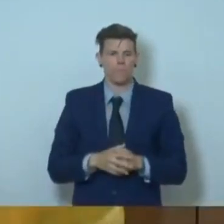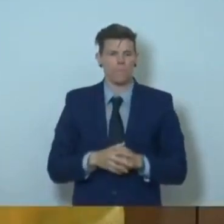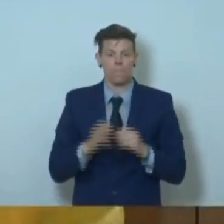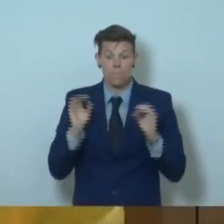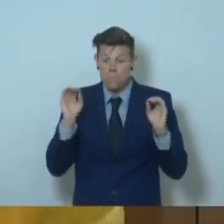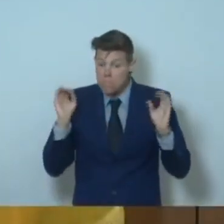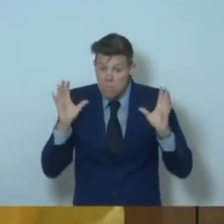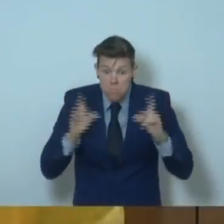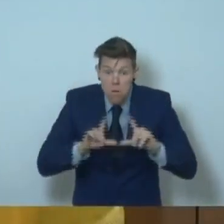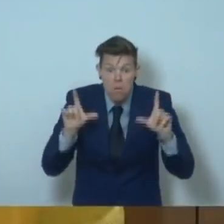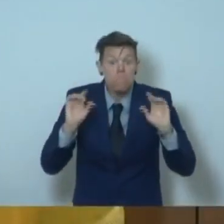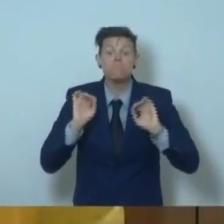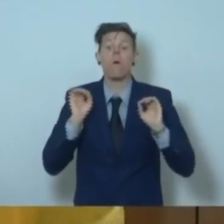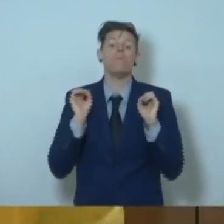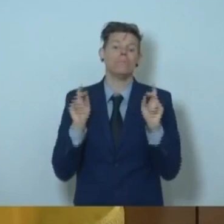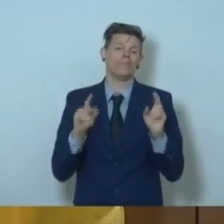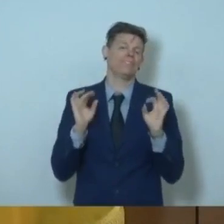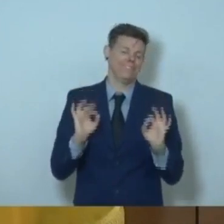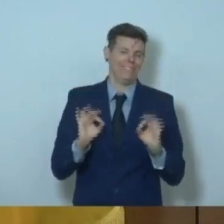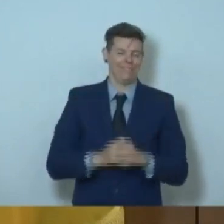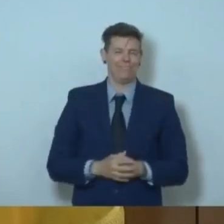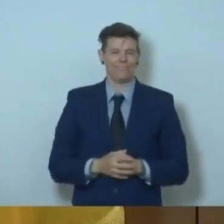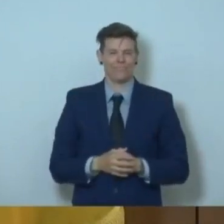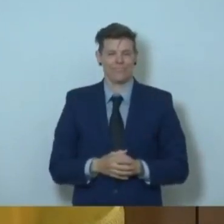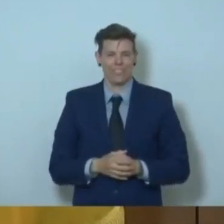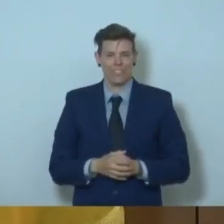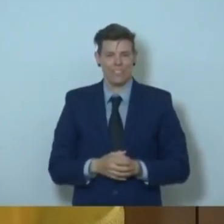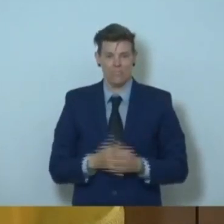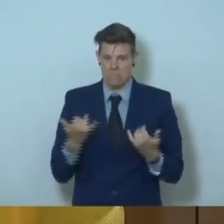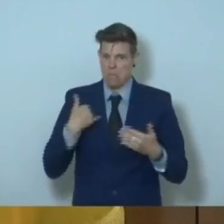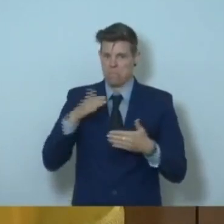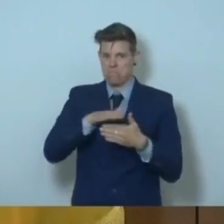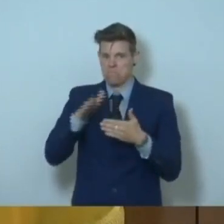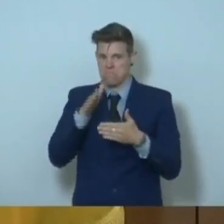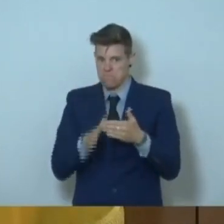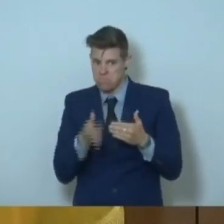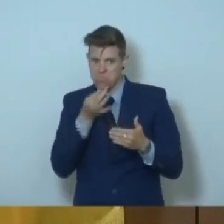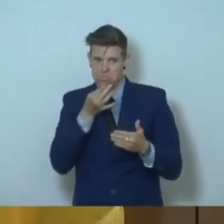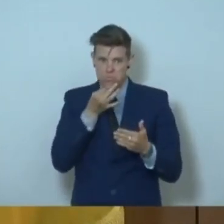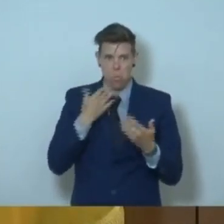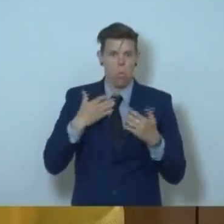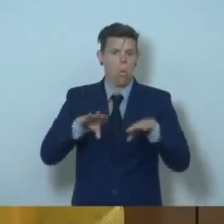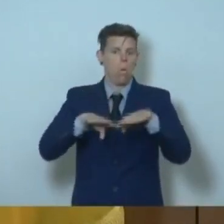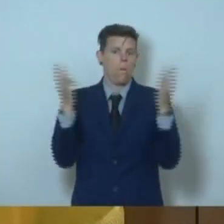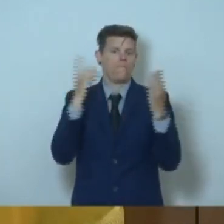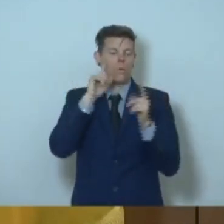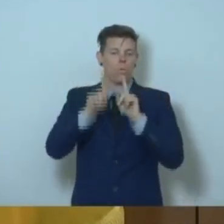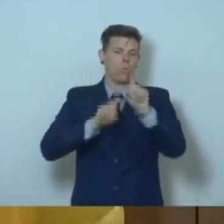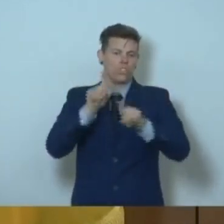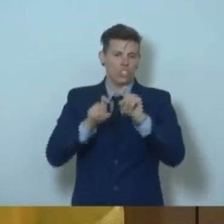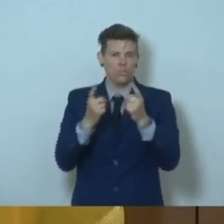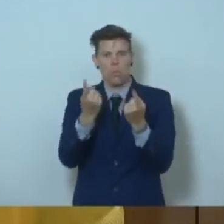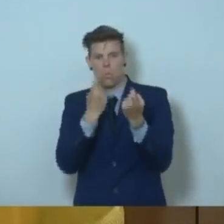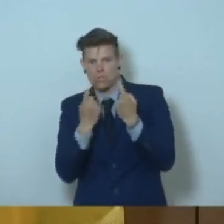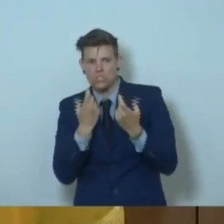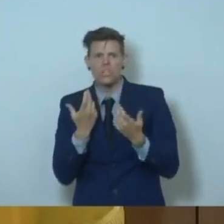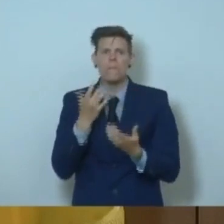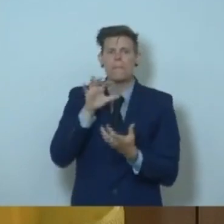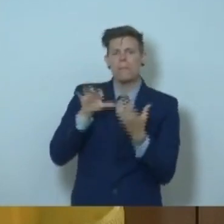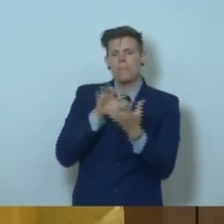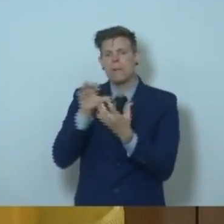I thought it was, but I want to make sure. All right, as we end, we're about ready for questions. It's mixed news, right?